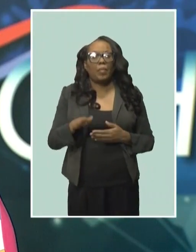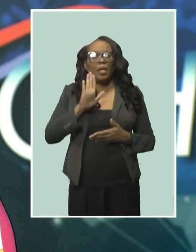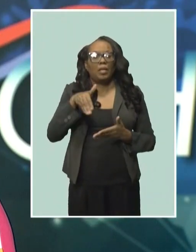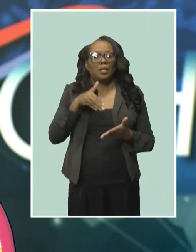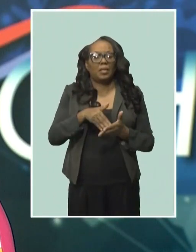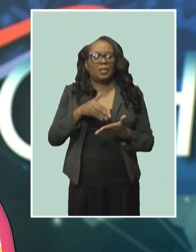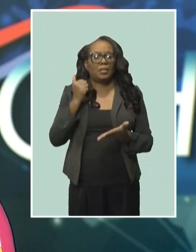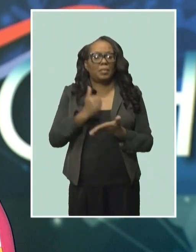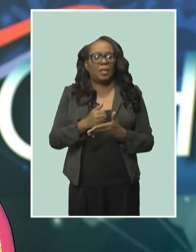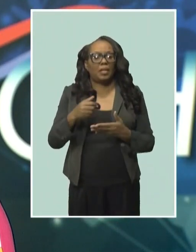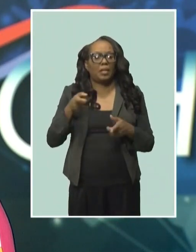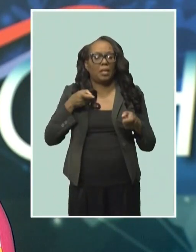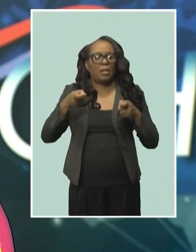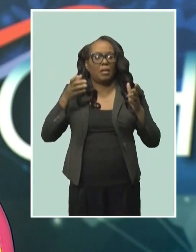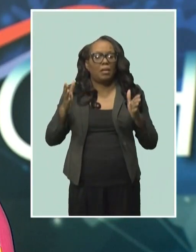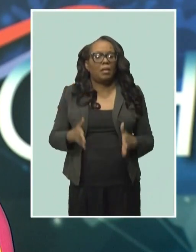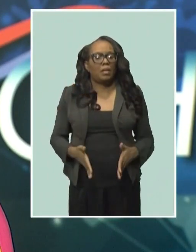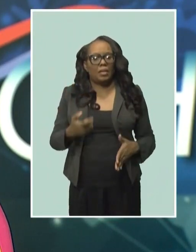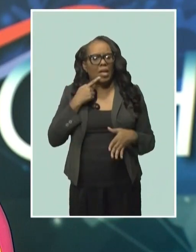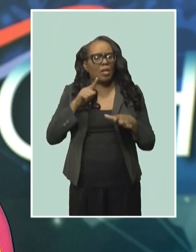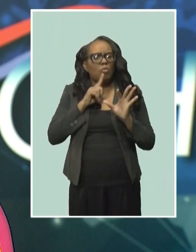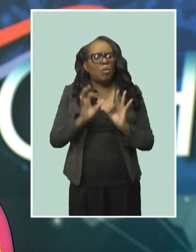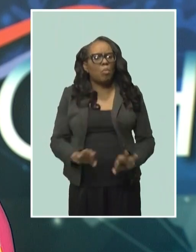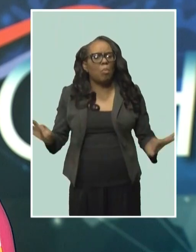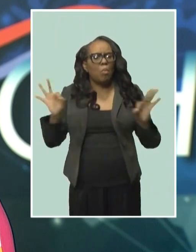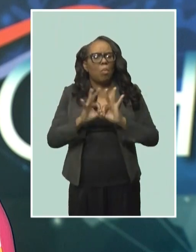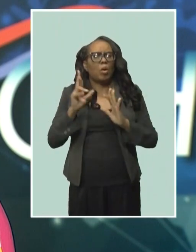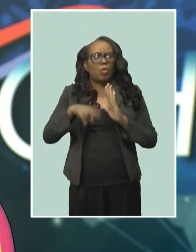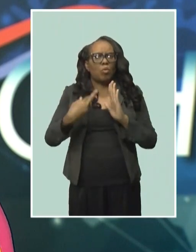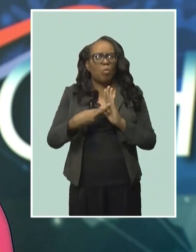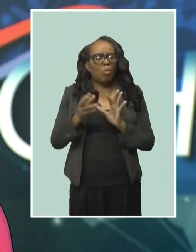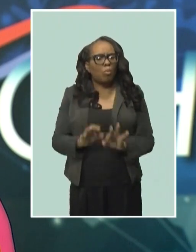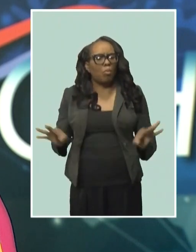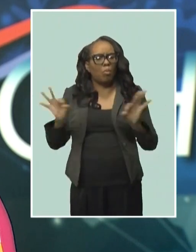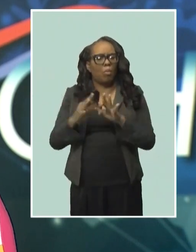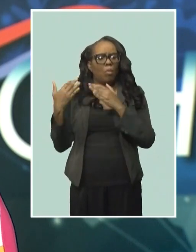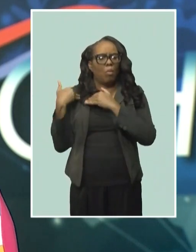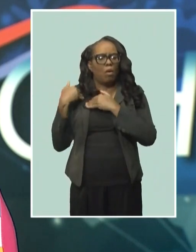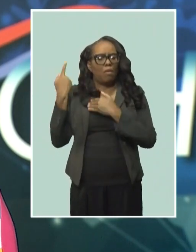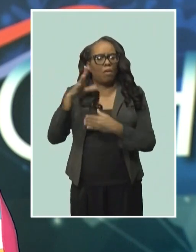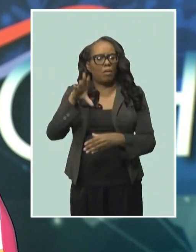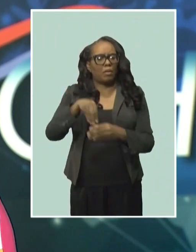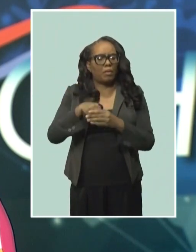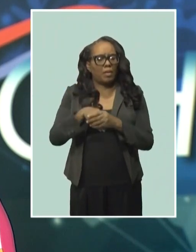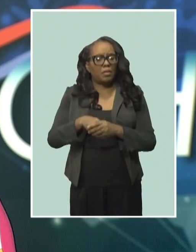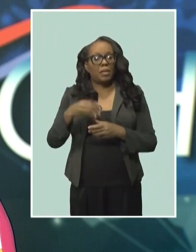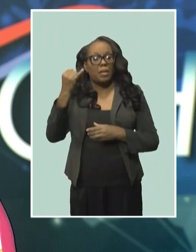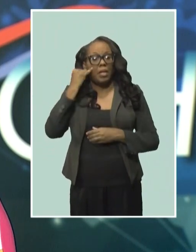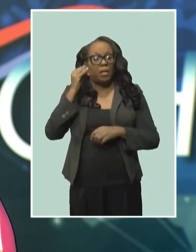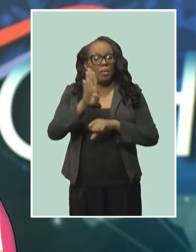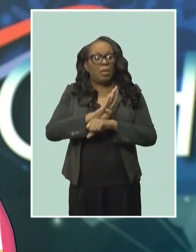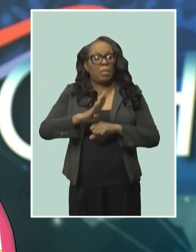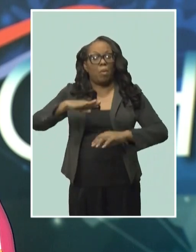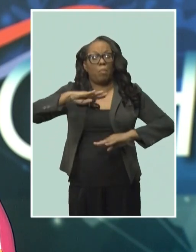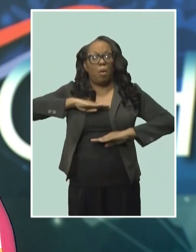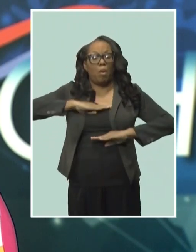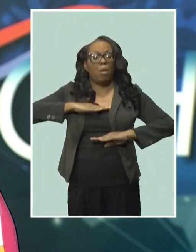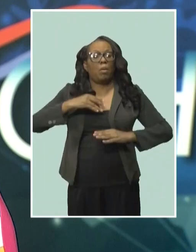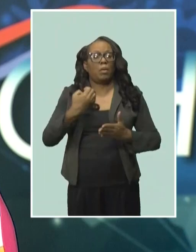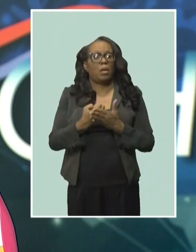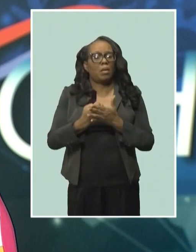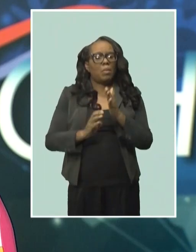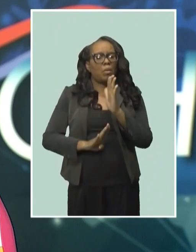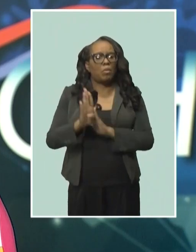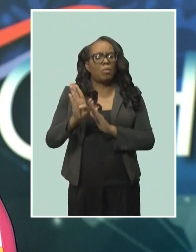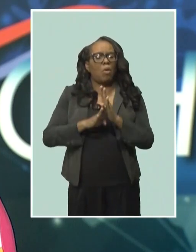Dr. Kevin Greenidge, is underscoring the important role investment will play if Barbados is to meet its economic growth targets.